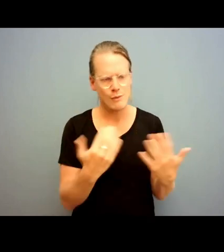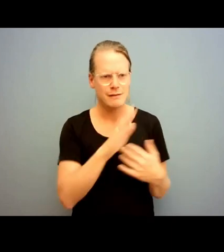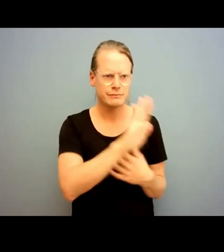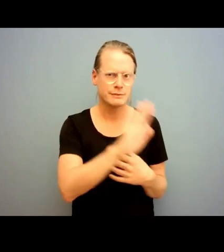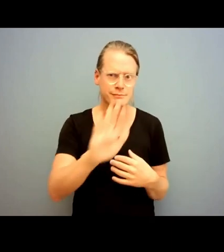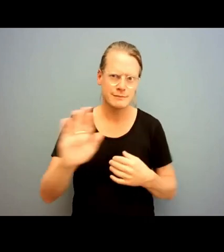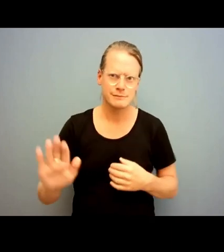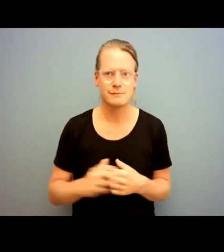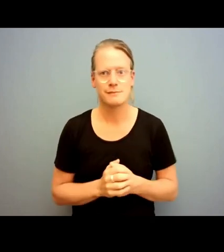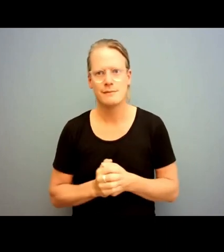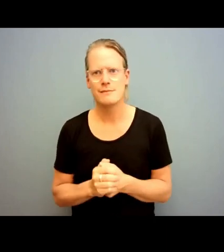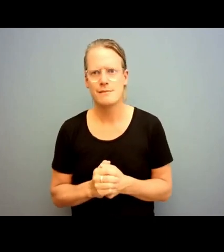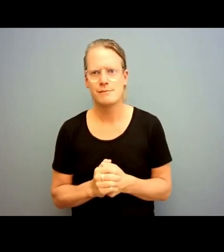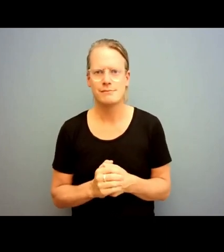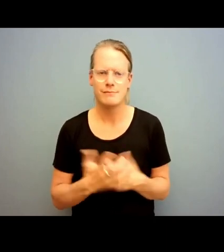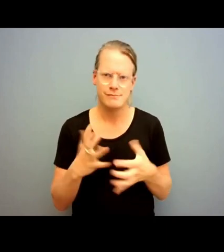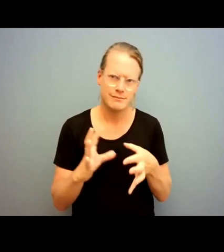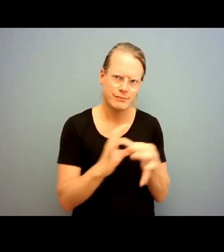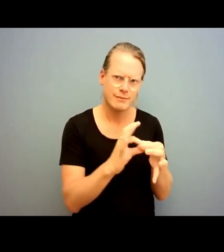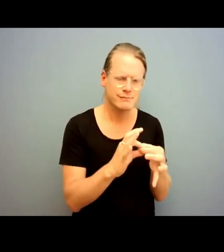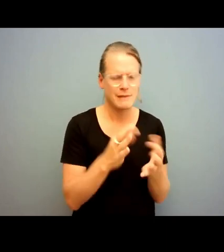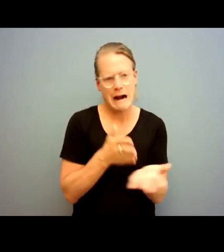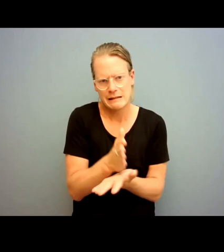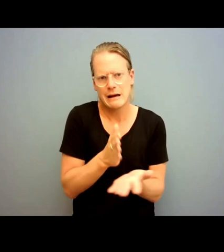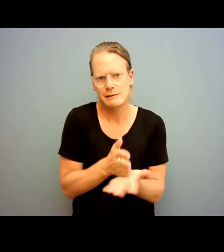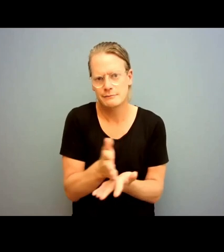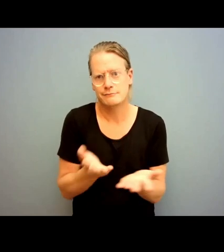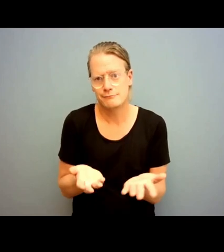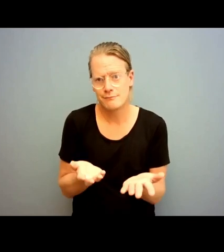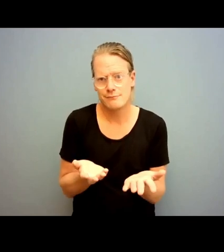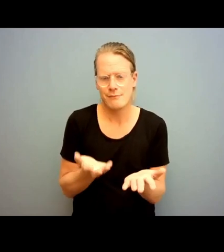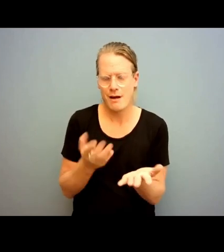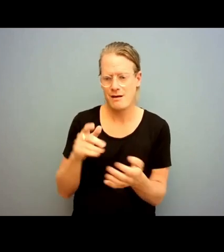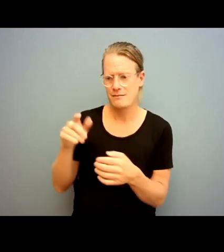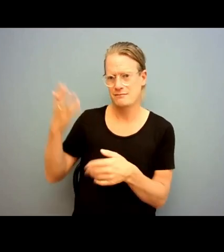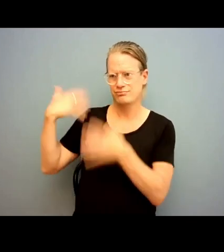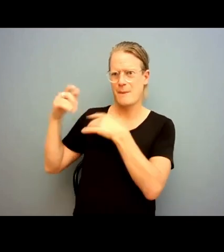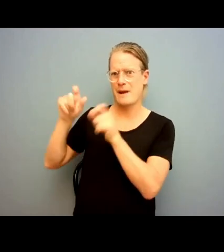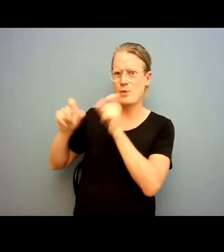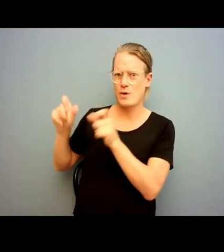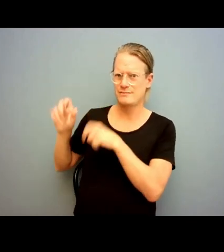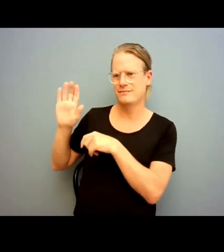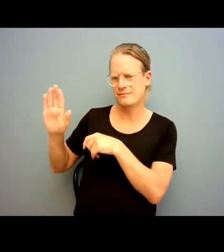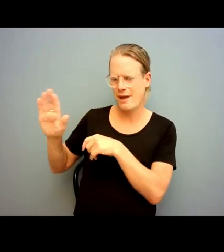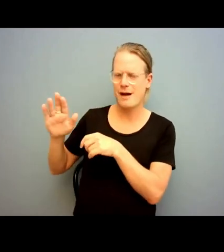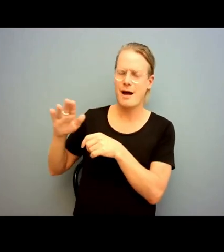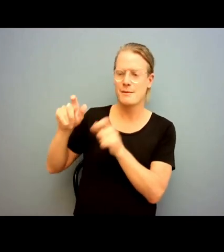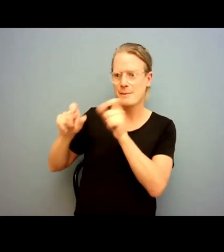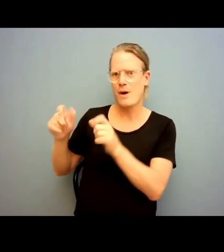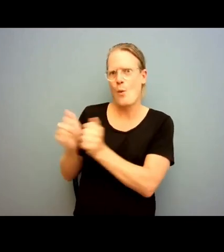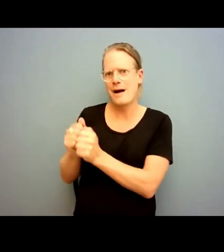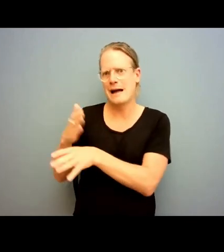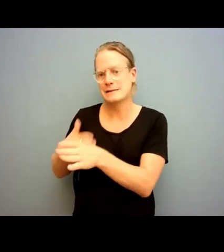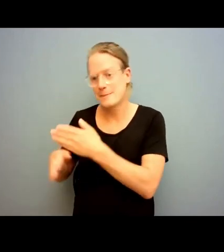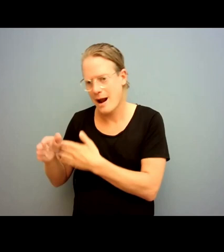the rights of Indigenous persons with disabilities, including dementia. And we have heard